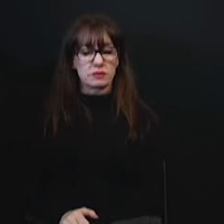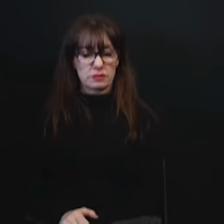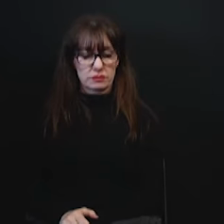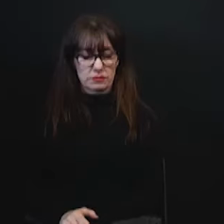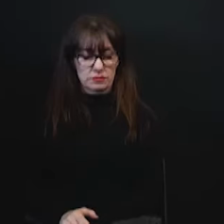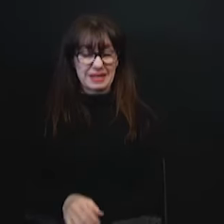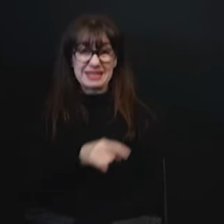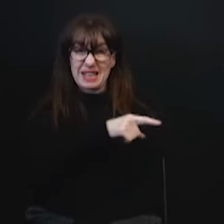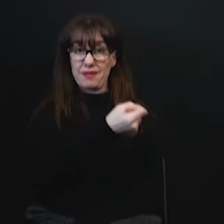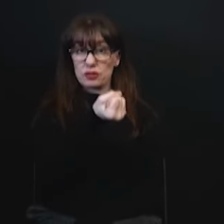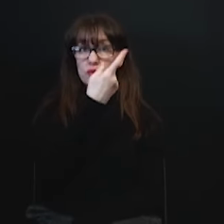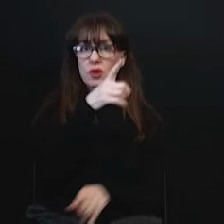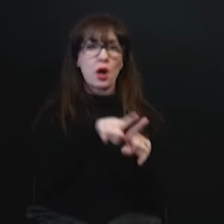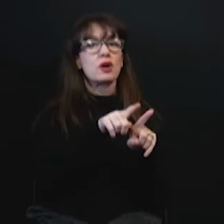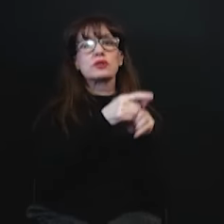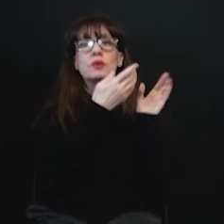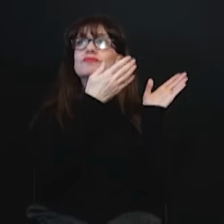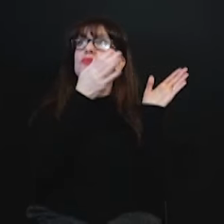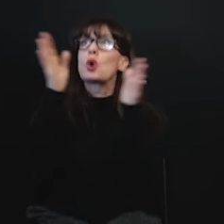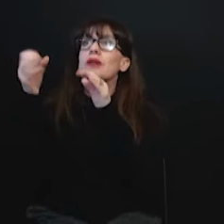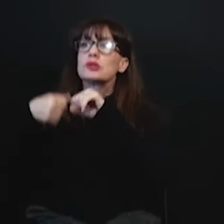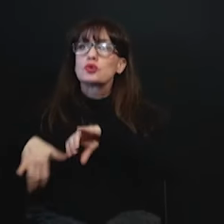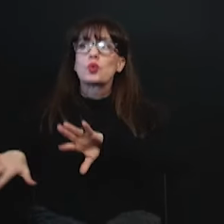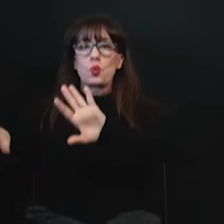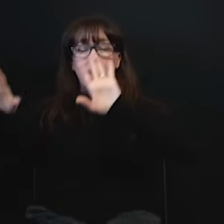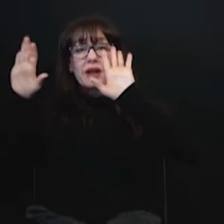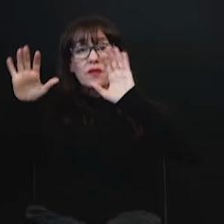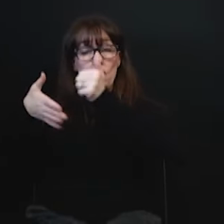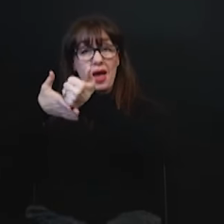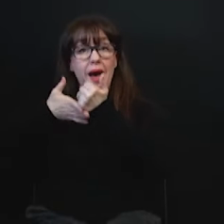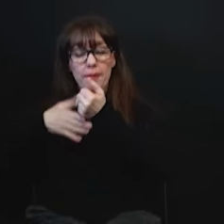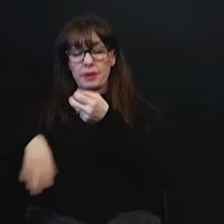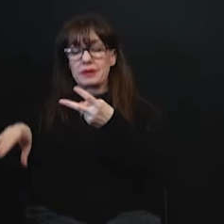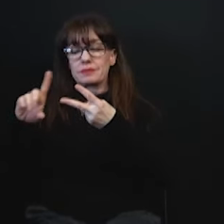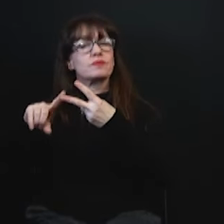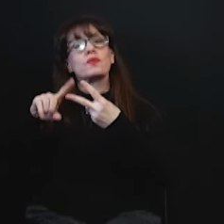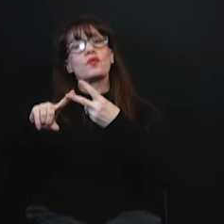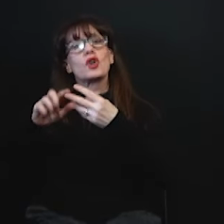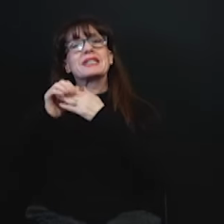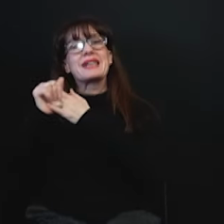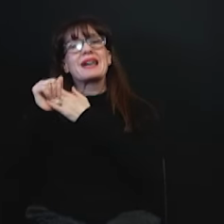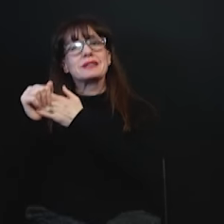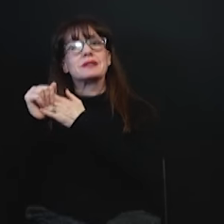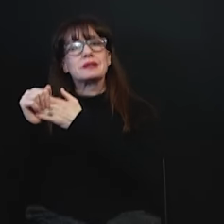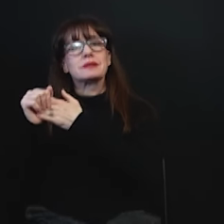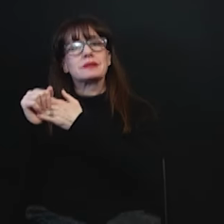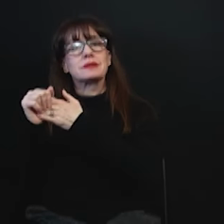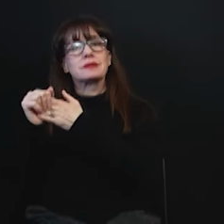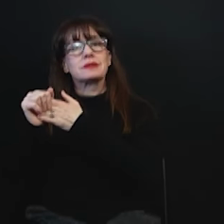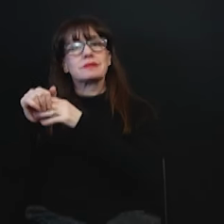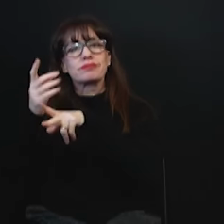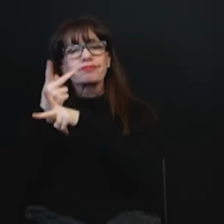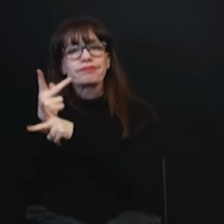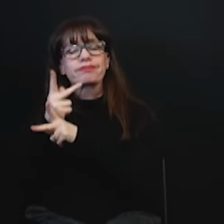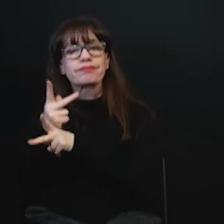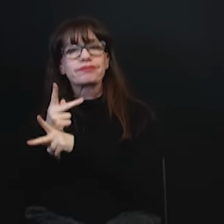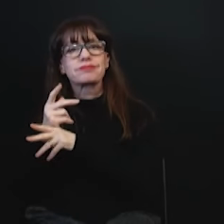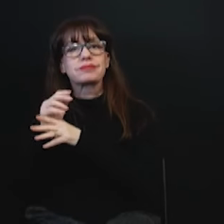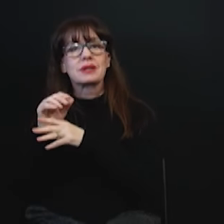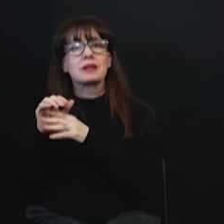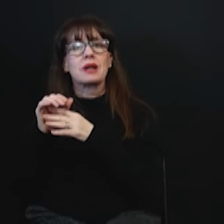David understood as well that we turn to Him, we surrender to Him for help, but we turn to Him for guidance. That's the second one, for